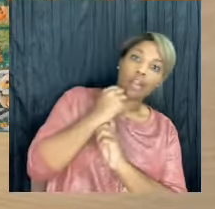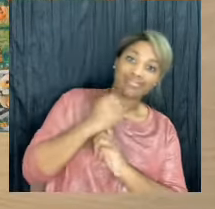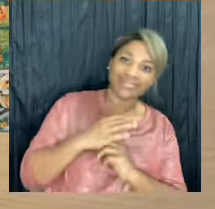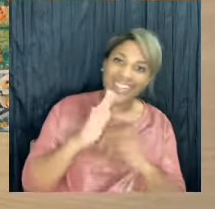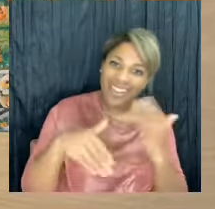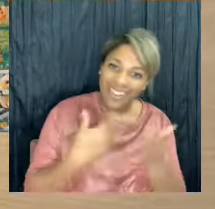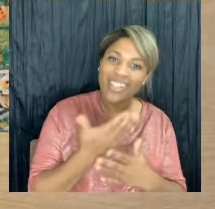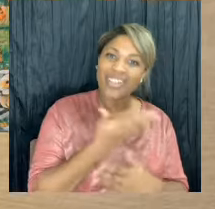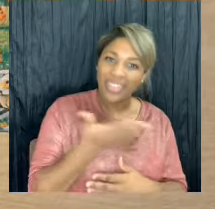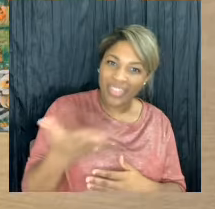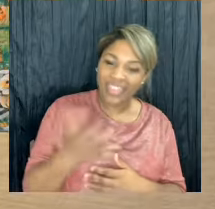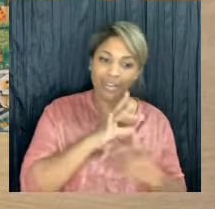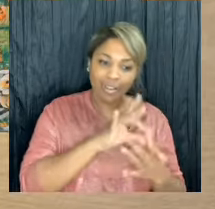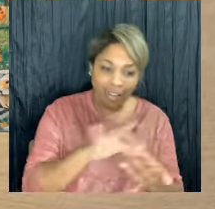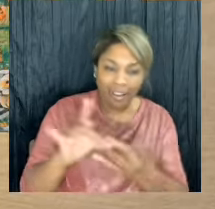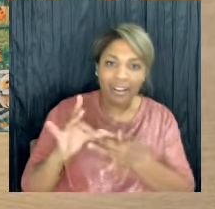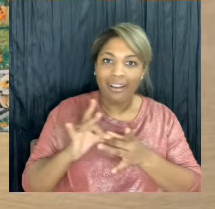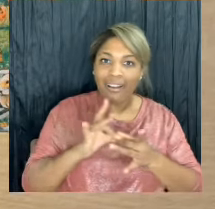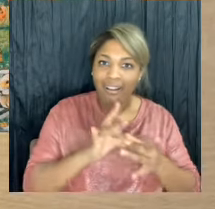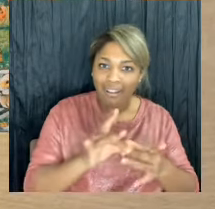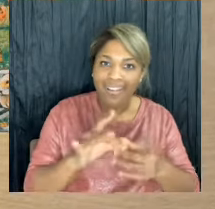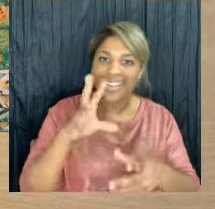interacting in the environment.